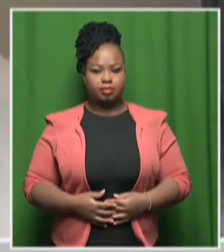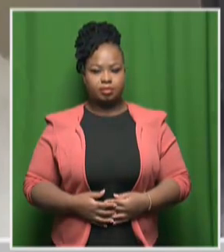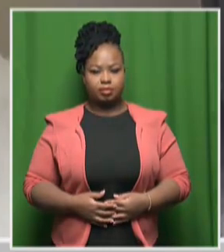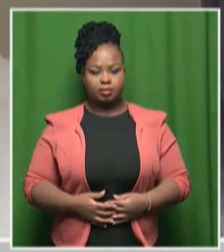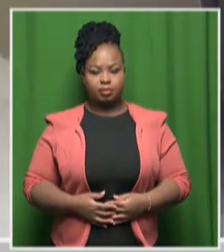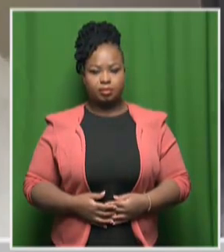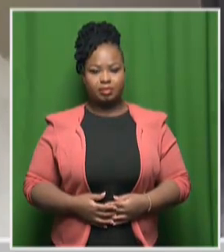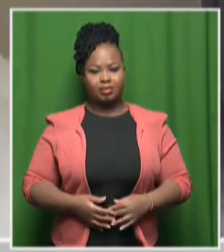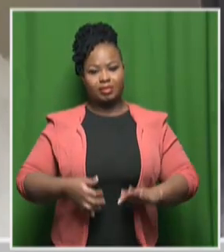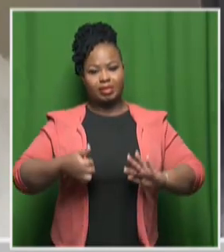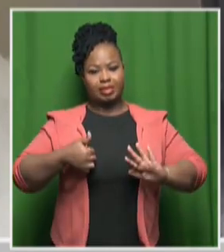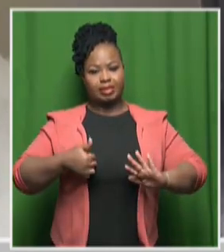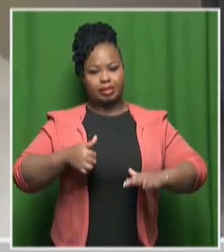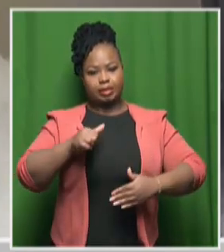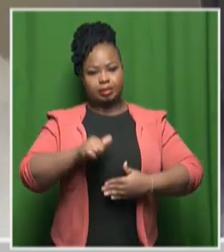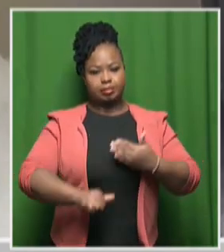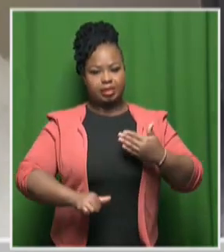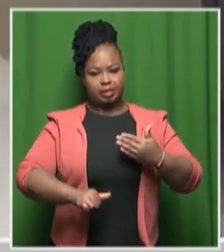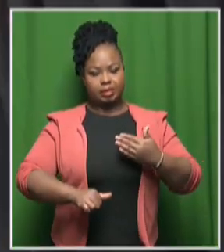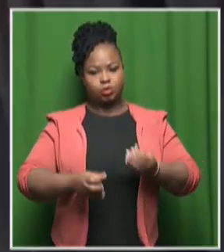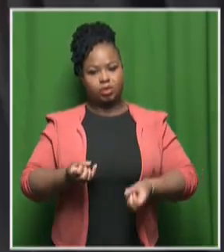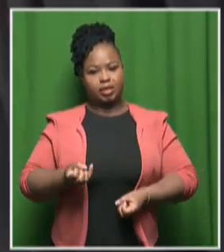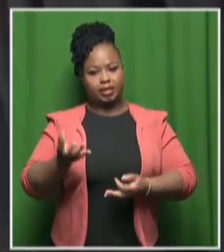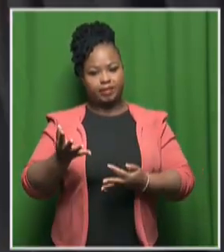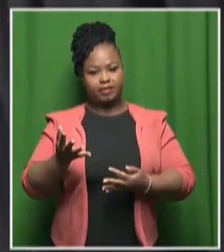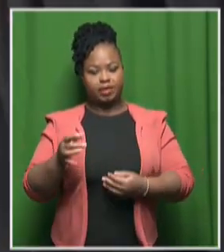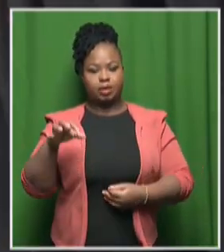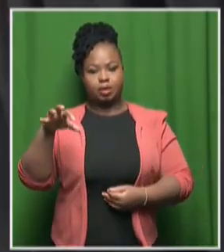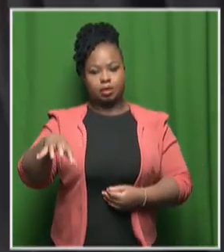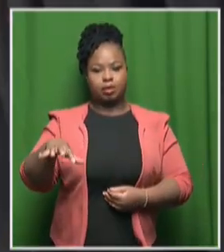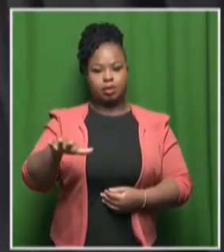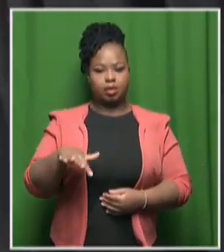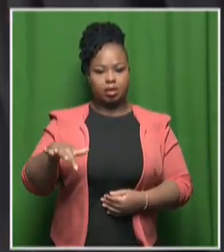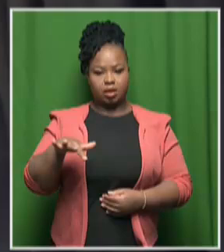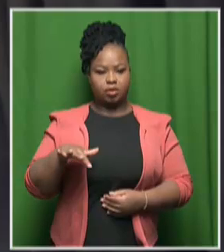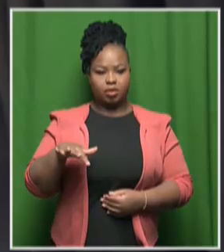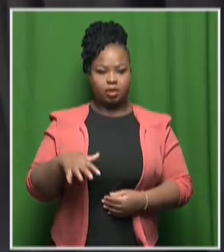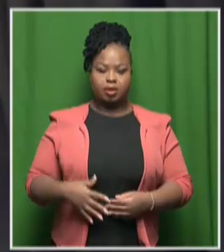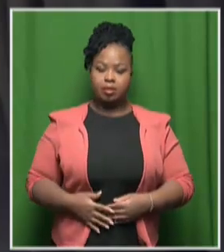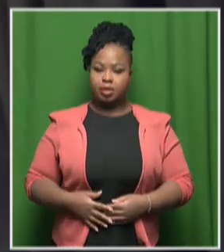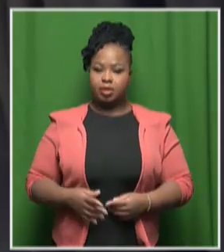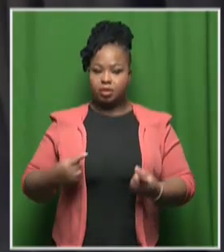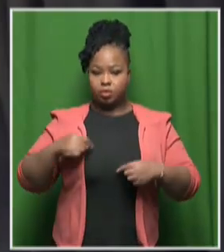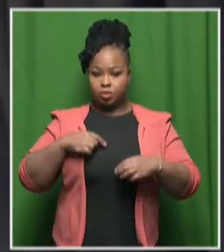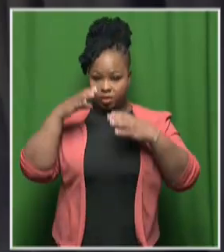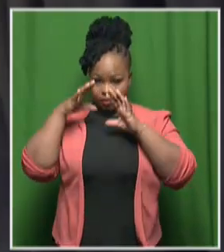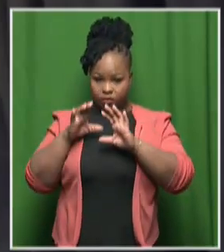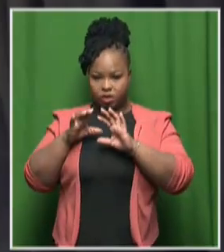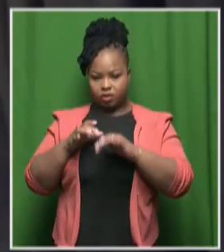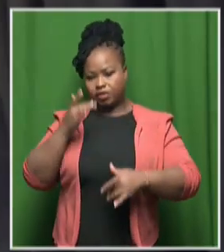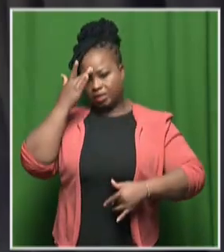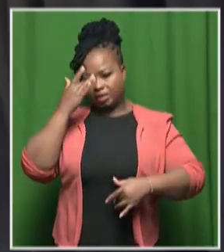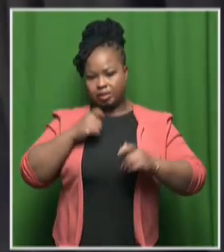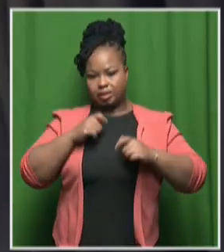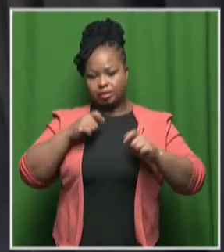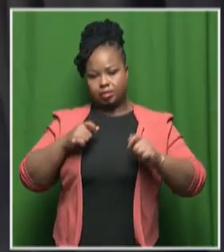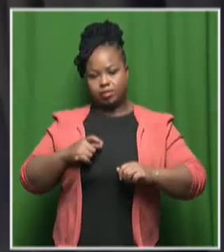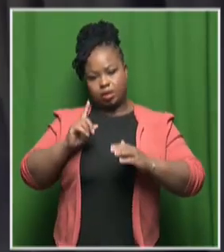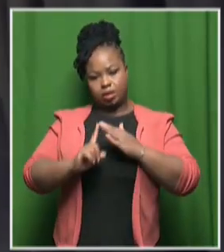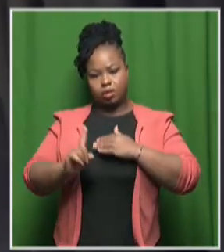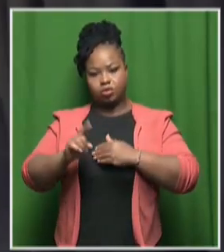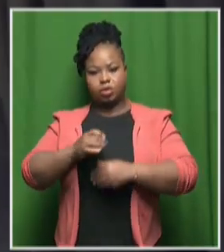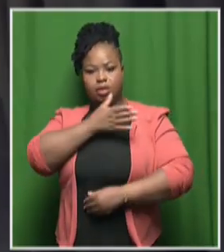It's a 6-monthly dispensing at a facility. And basically here we are concentrating on our patients who are coming to our